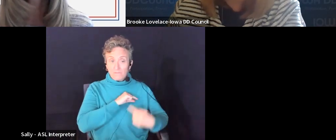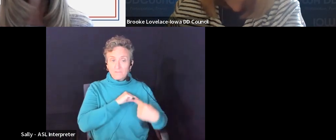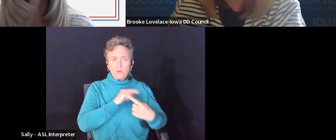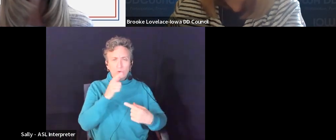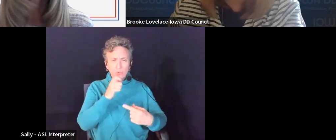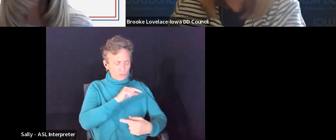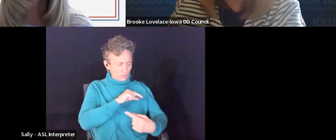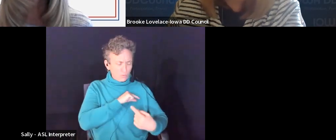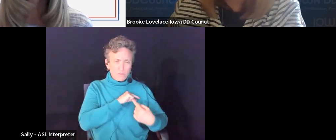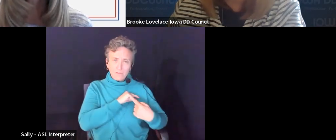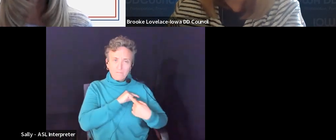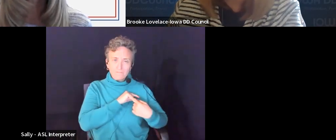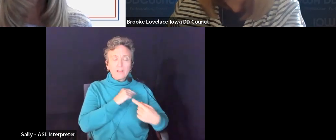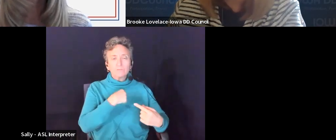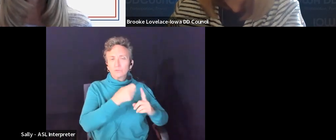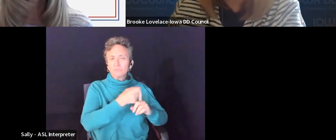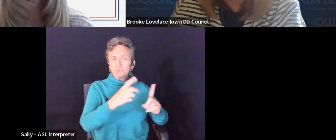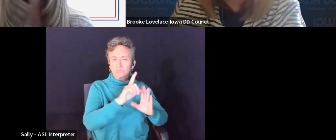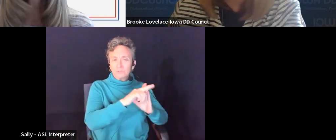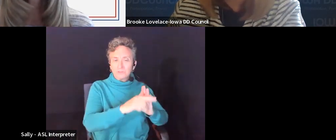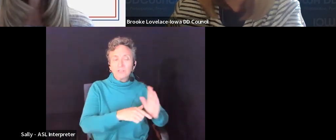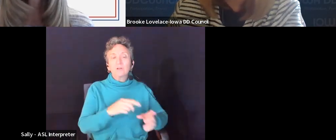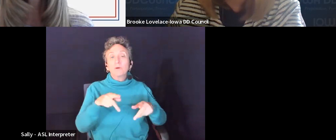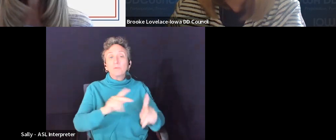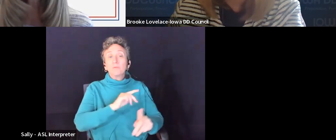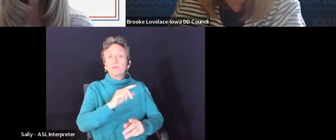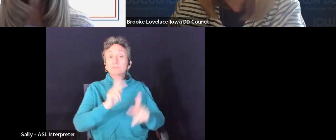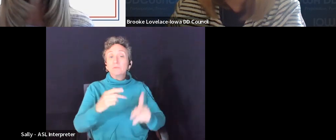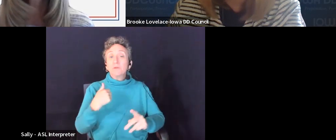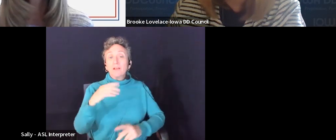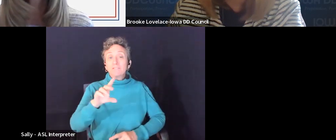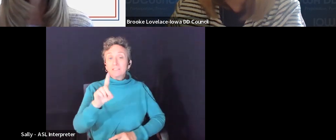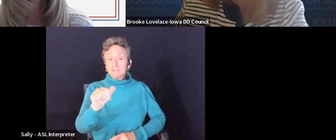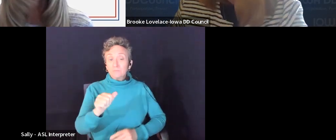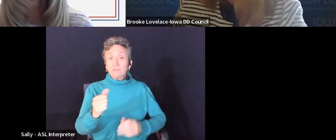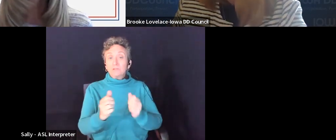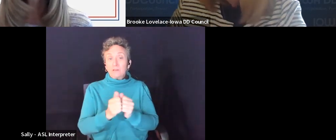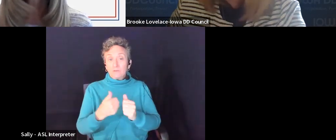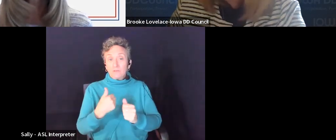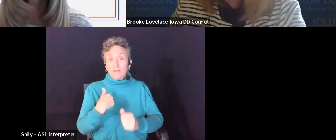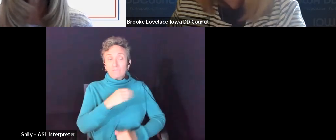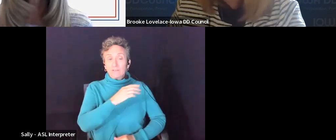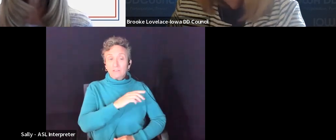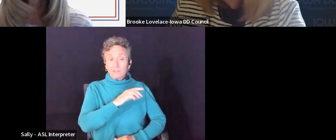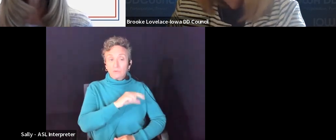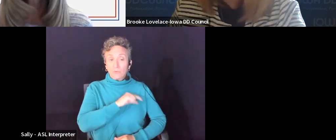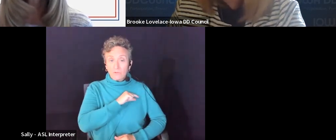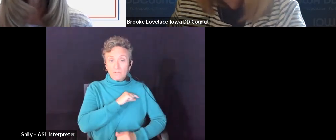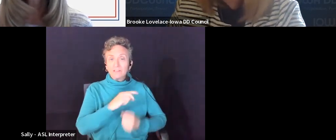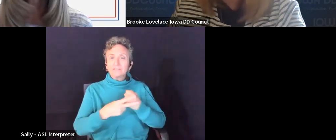eligible individual, but allows eligible individuals with disabilities and their support systems to save for